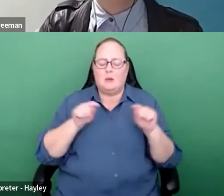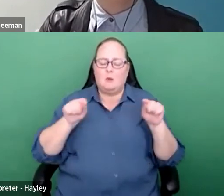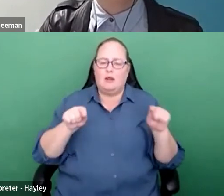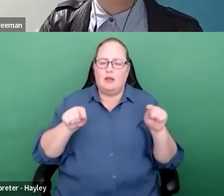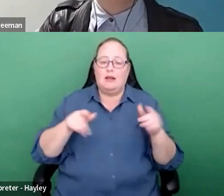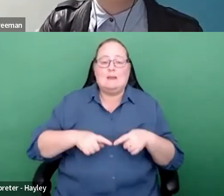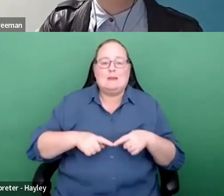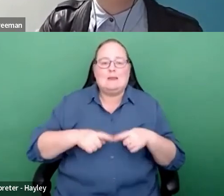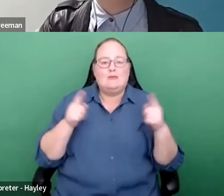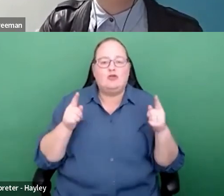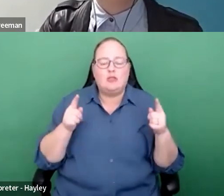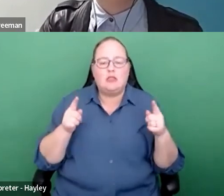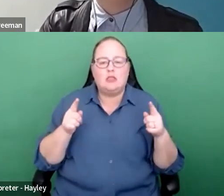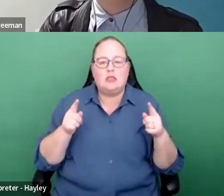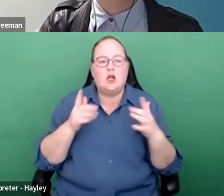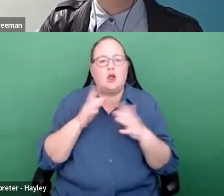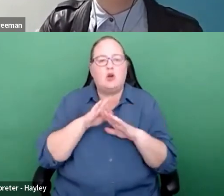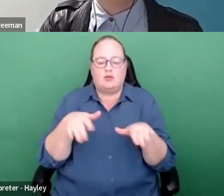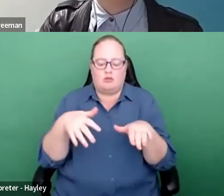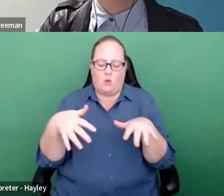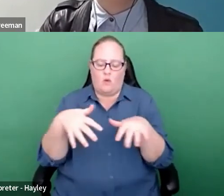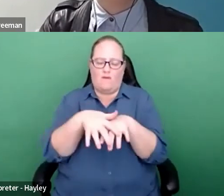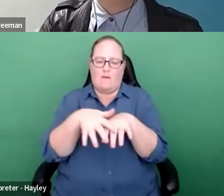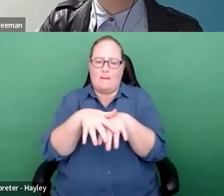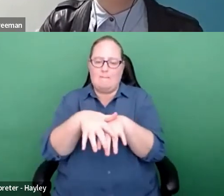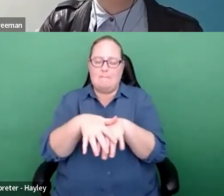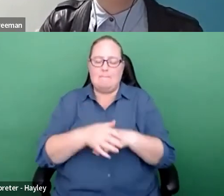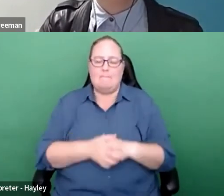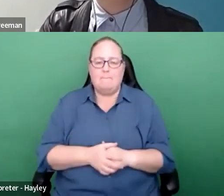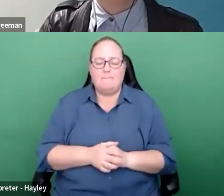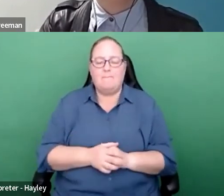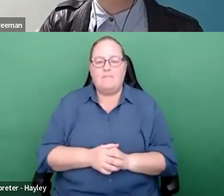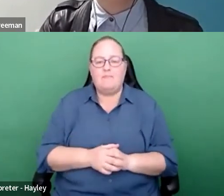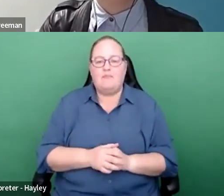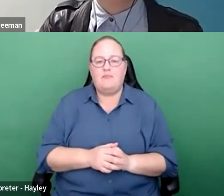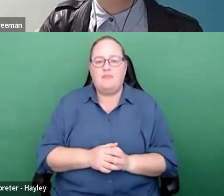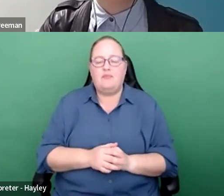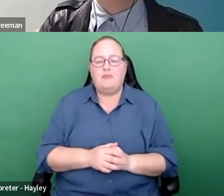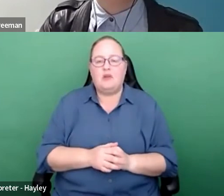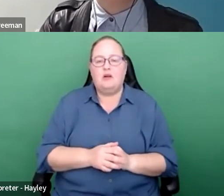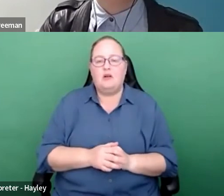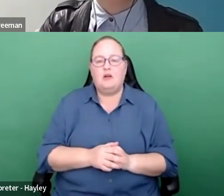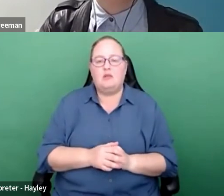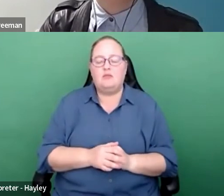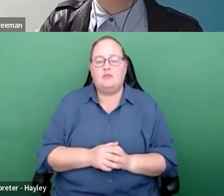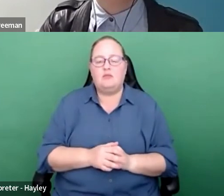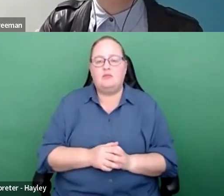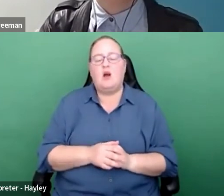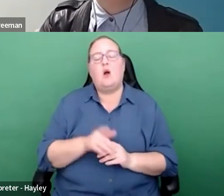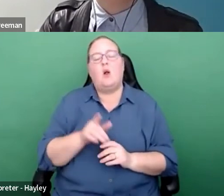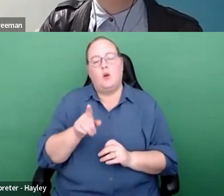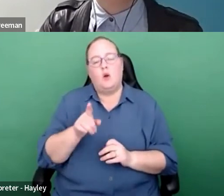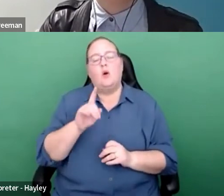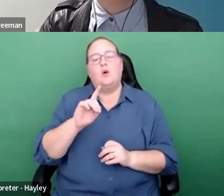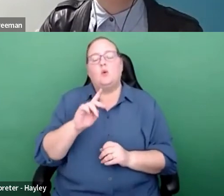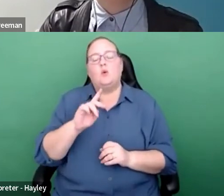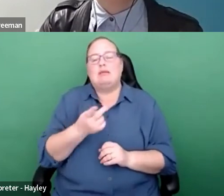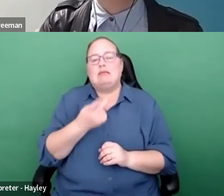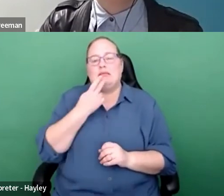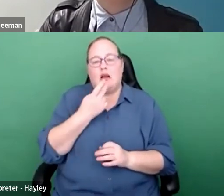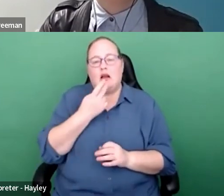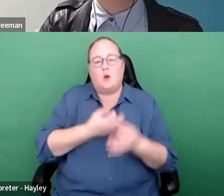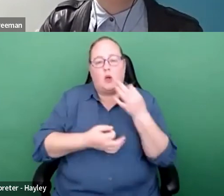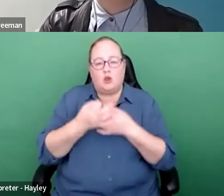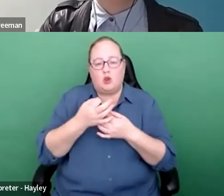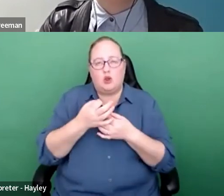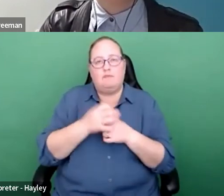shared overlaps between the sites, I do think, to your kind of second question, I do think it's important to think about these